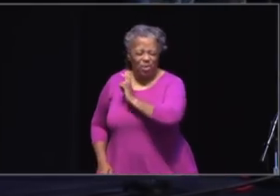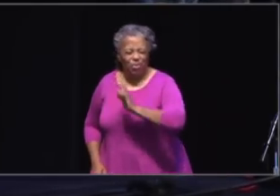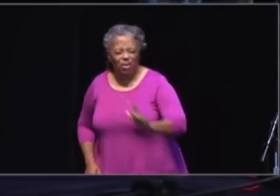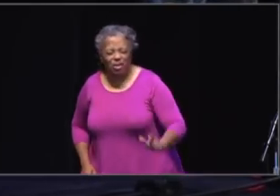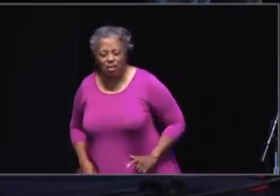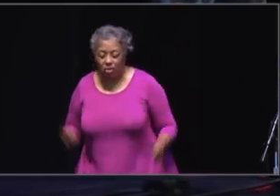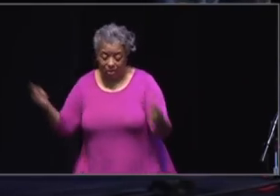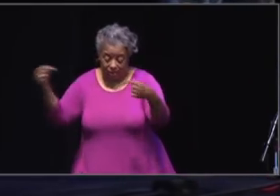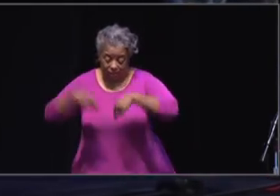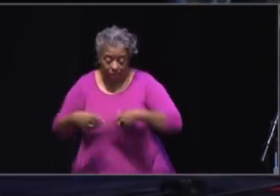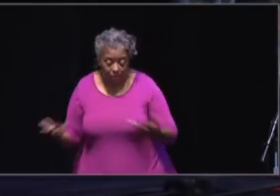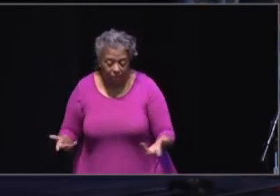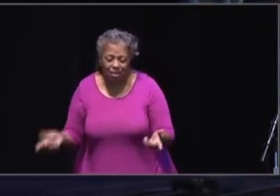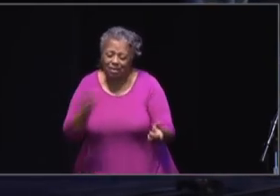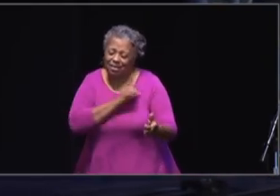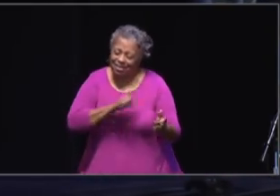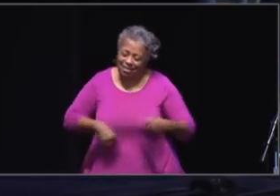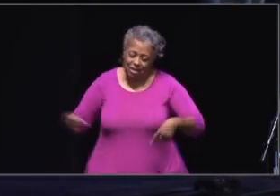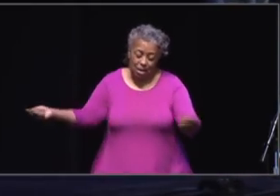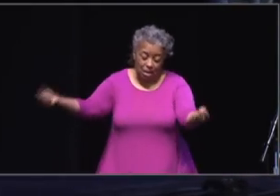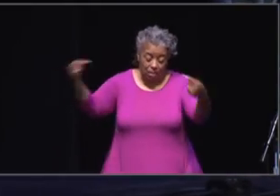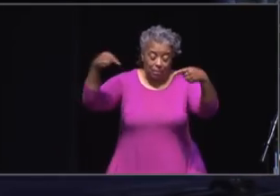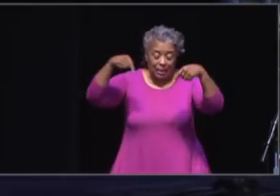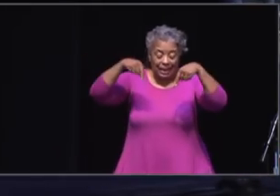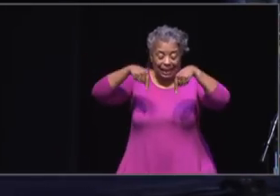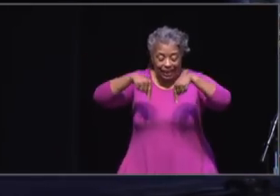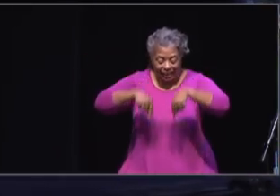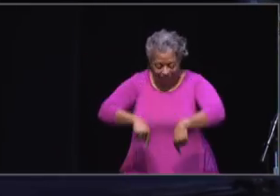Lord, kumbaya, kumbaya.